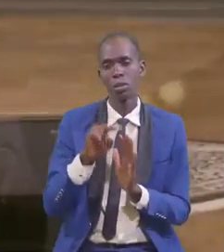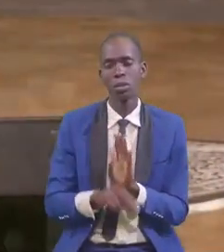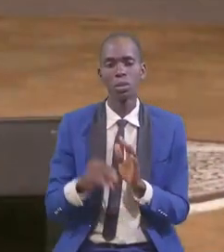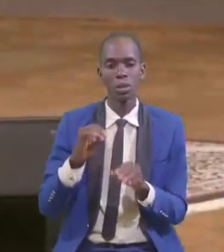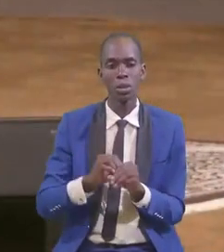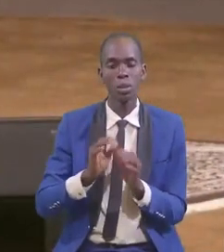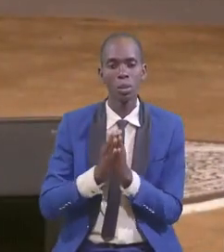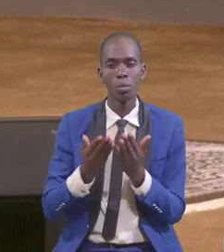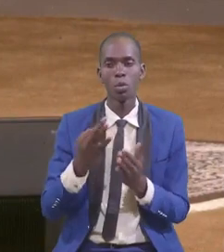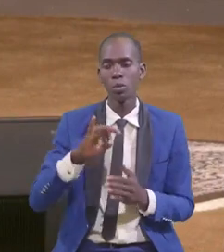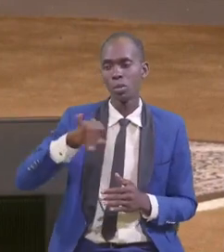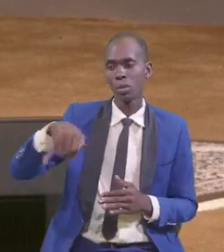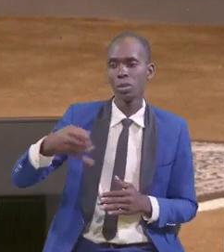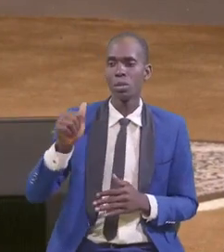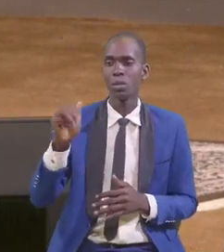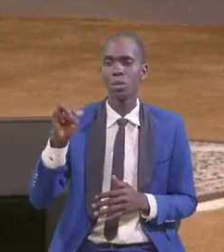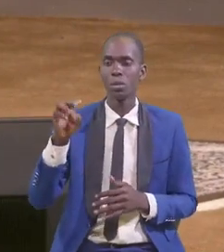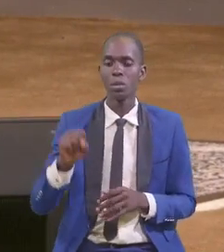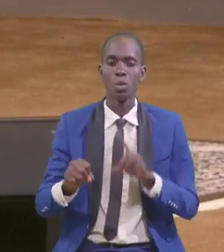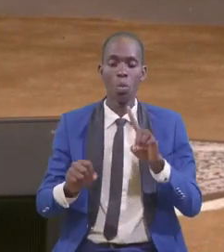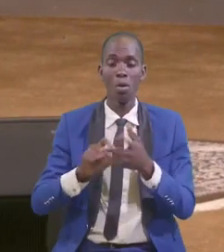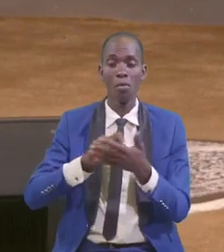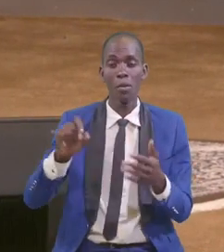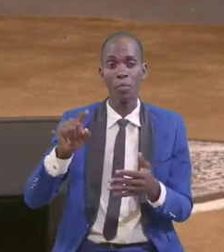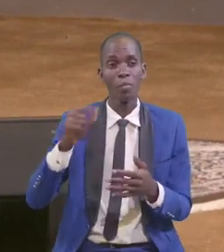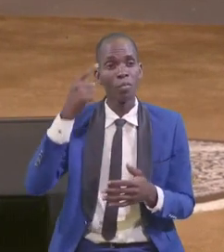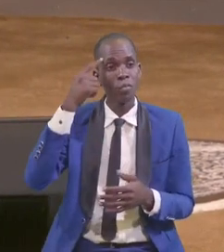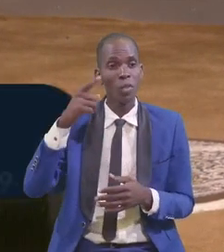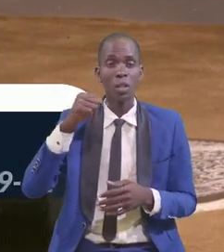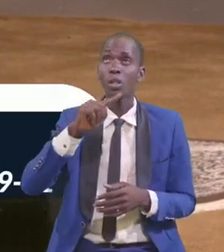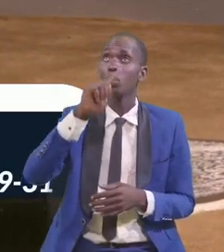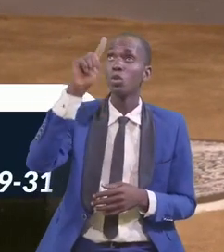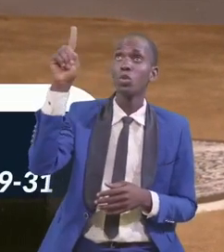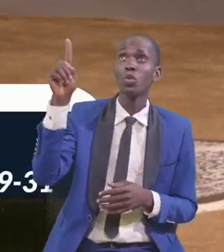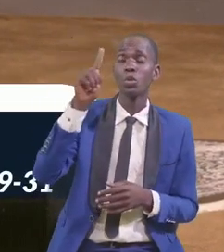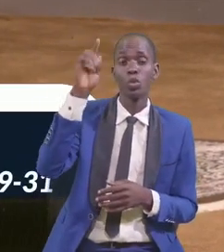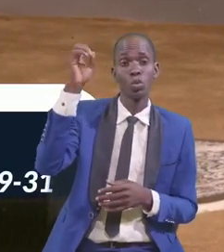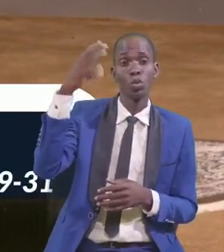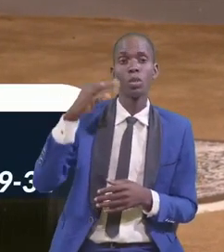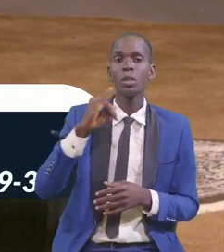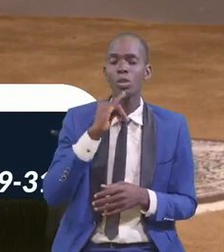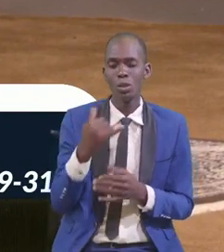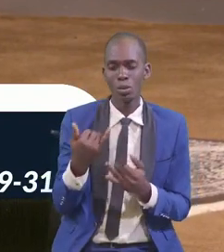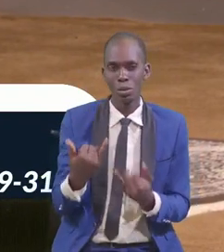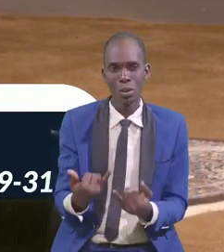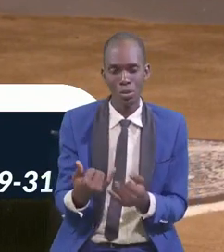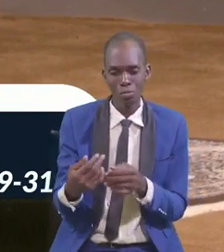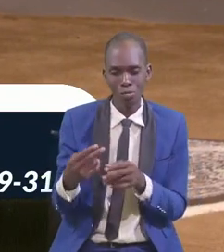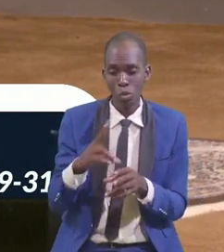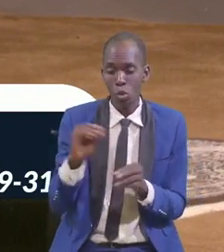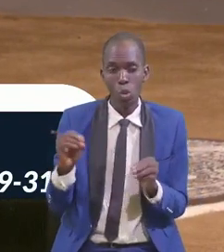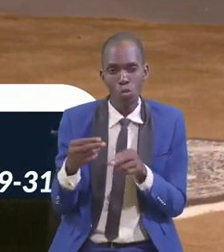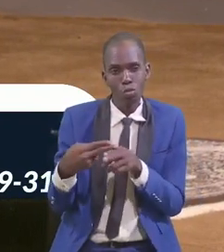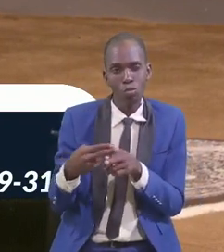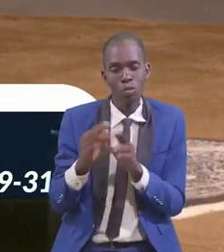1 verse 11. It says, for the sun is no sooner risen with a